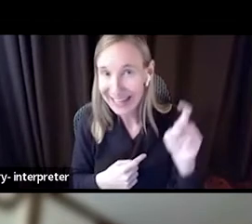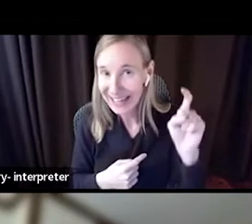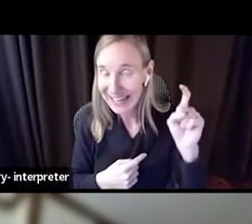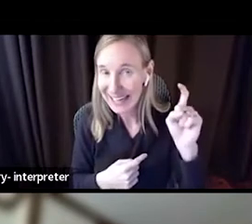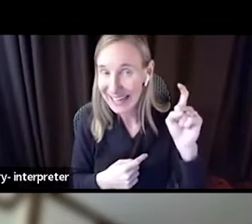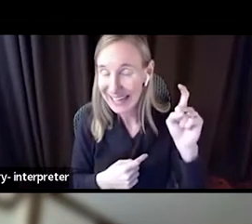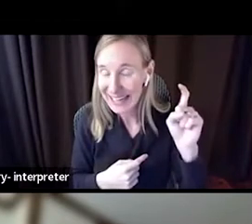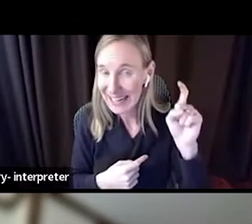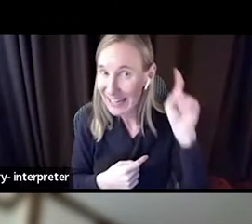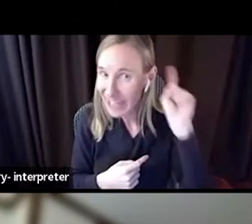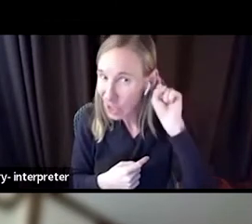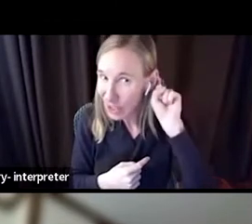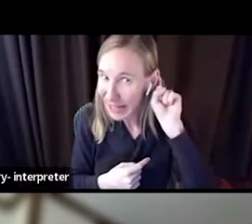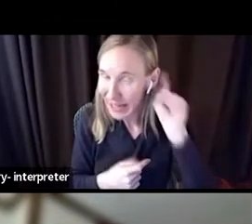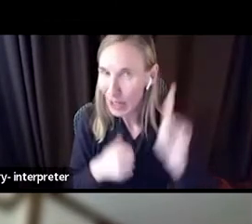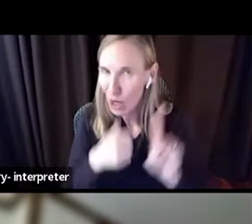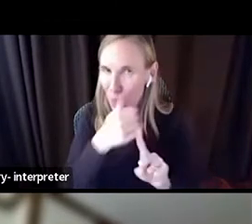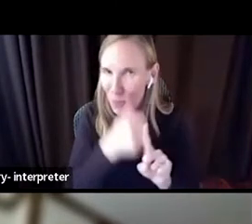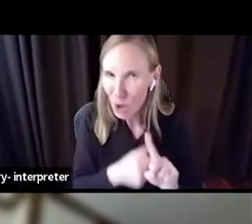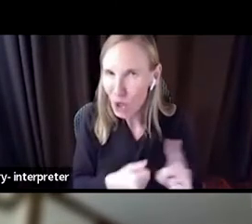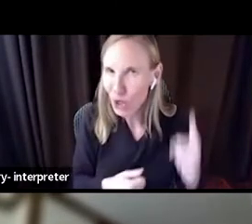year?